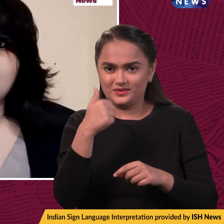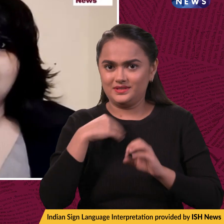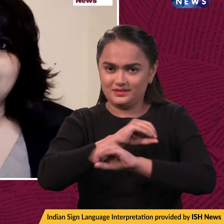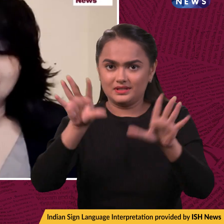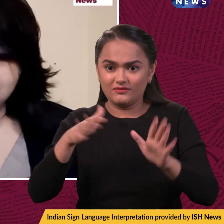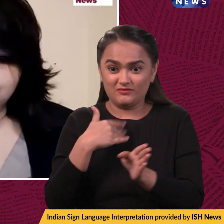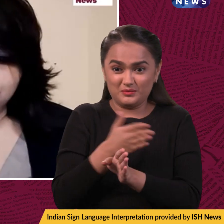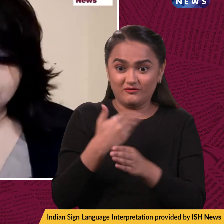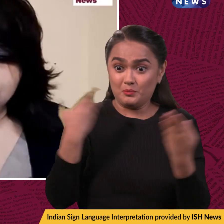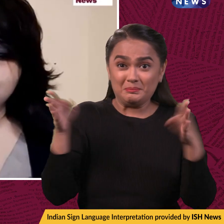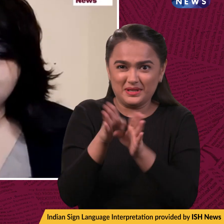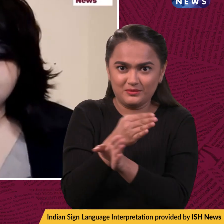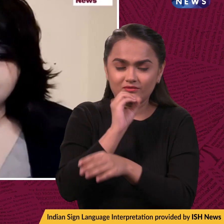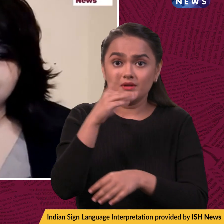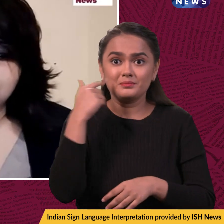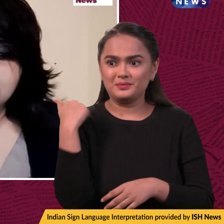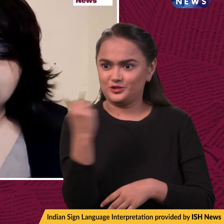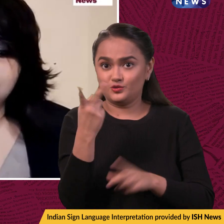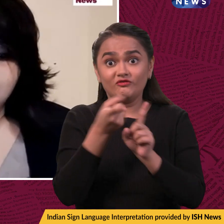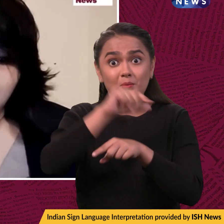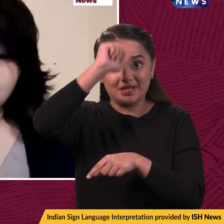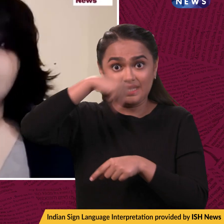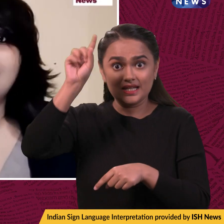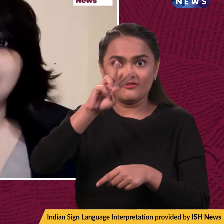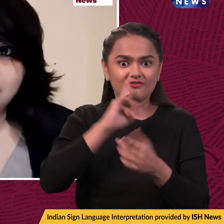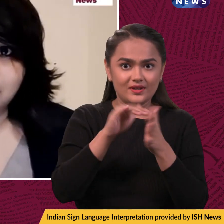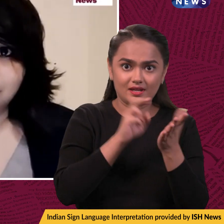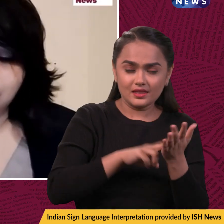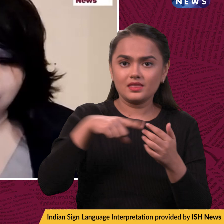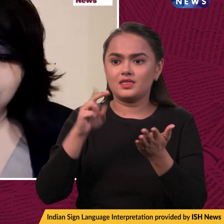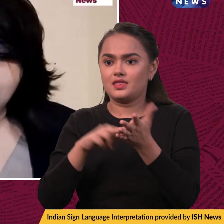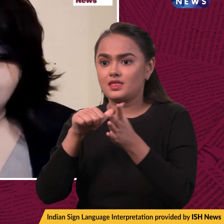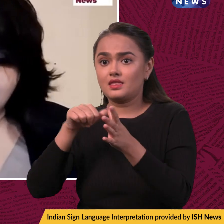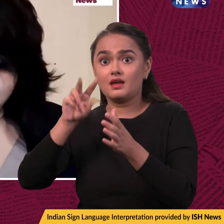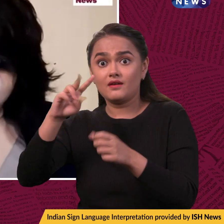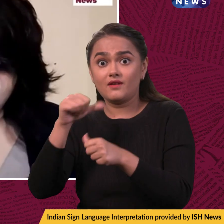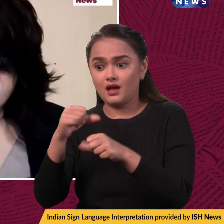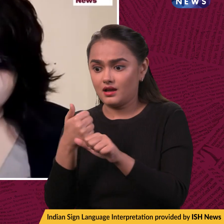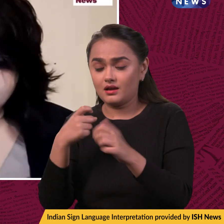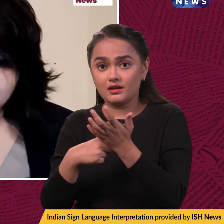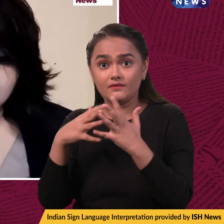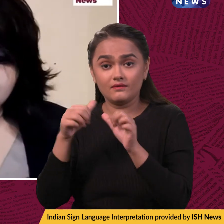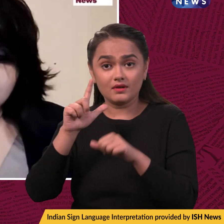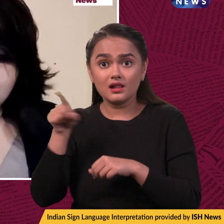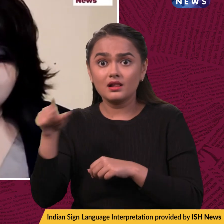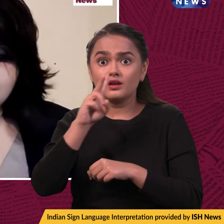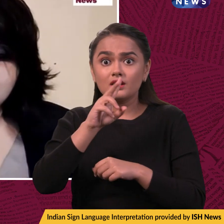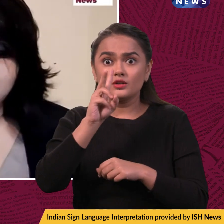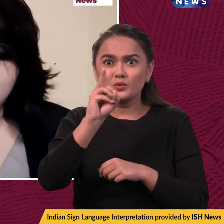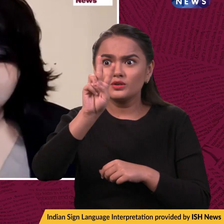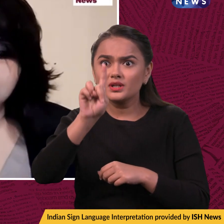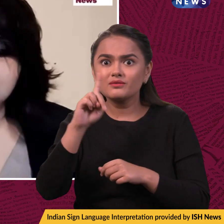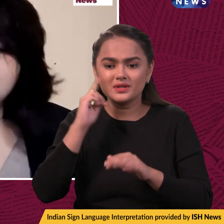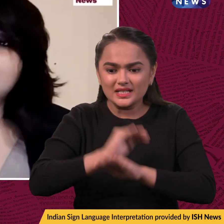before we wrap up this bulletin: two brothers from India, Vihan and Nav Agarwal, have won the 2021